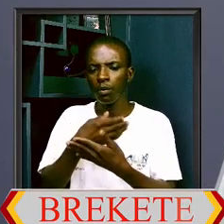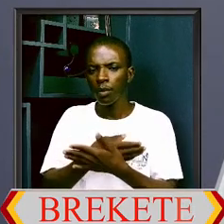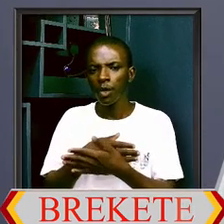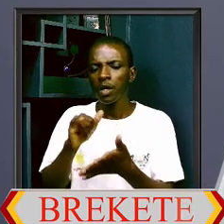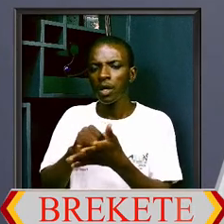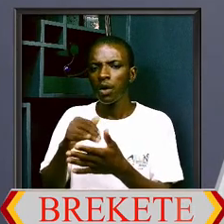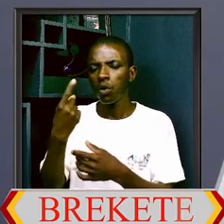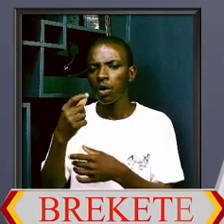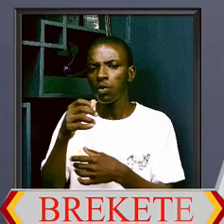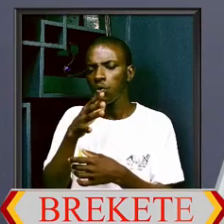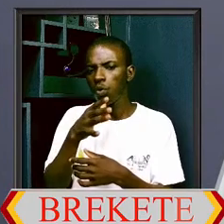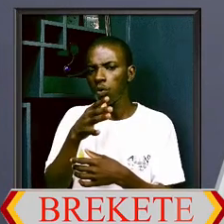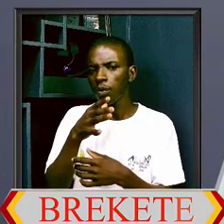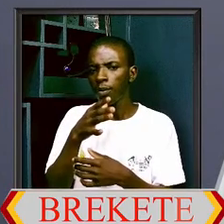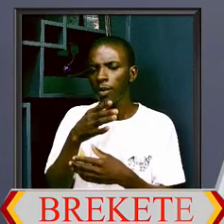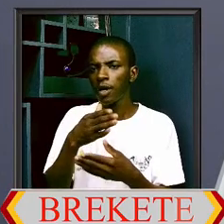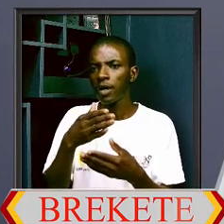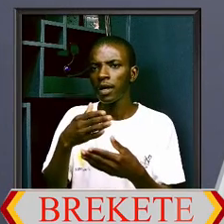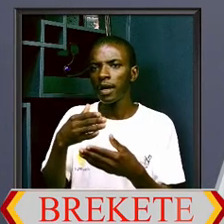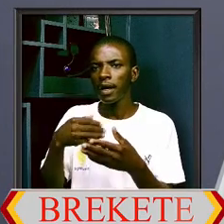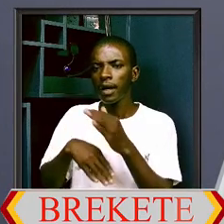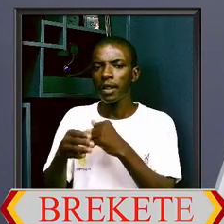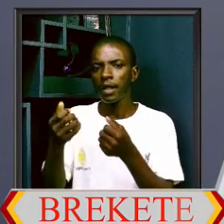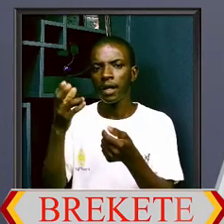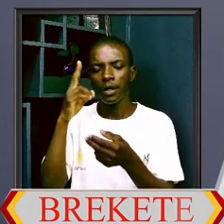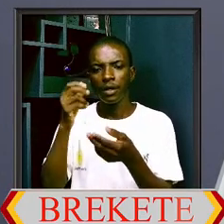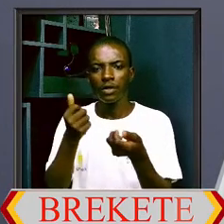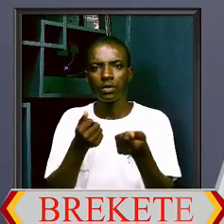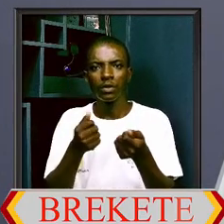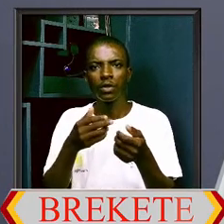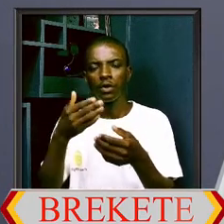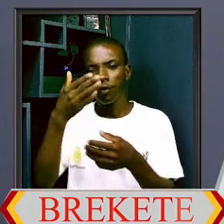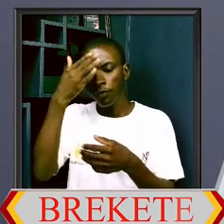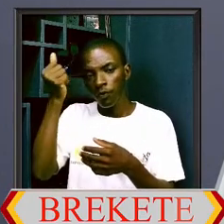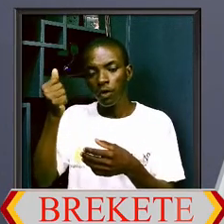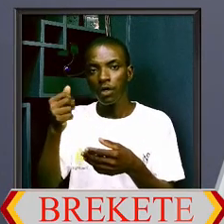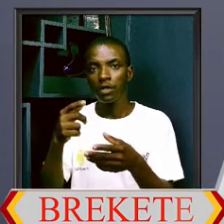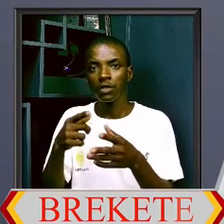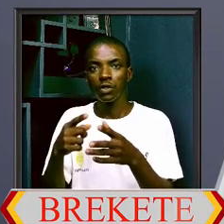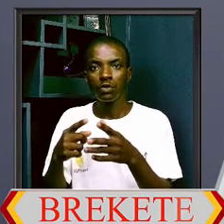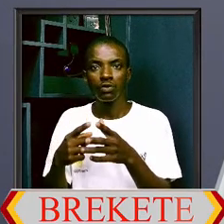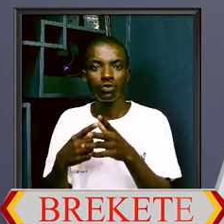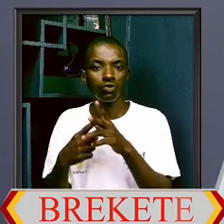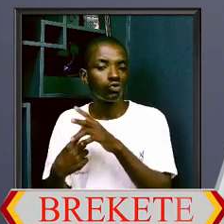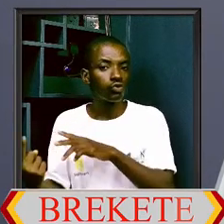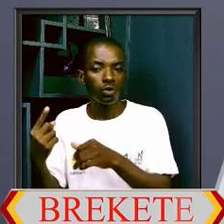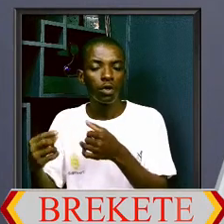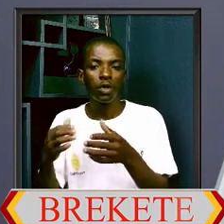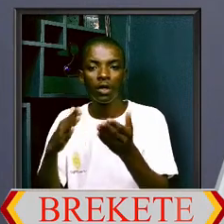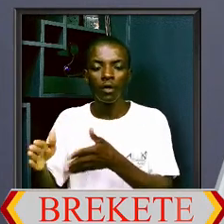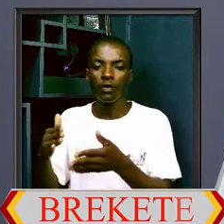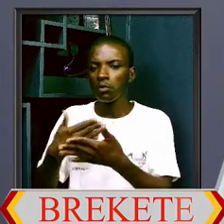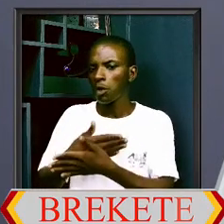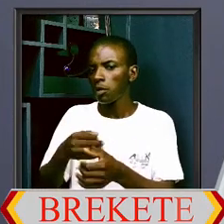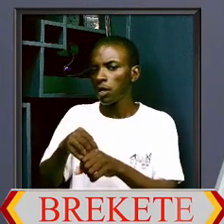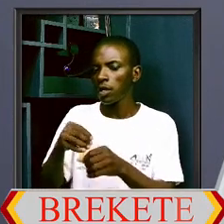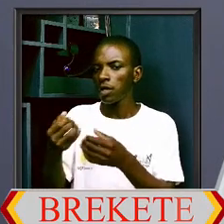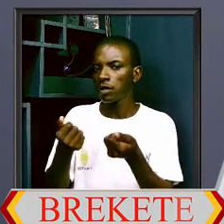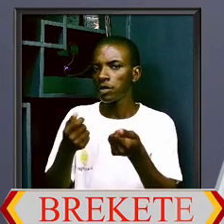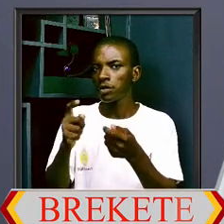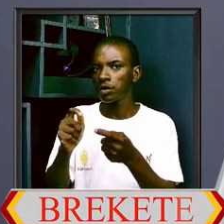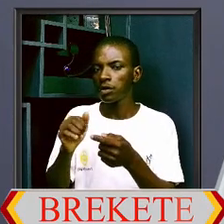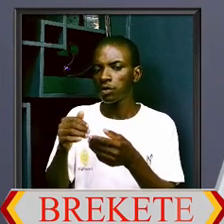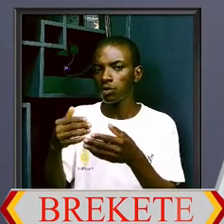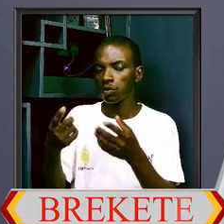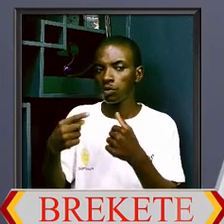enter in Moto will reach somewhere the woman come down she run leave the P inside the Moto we go look